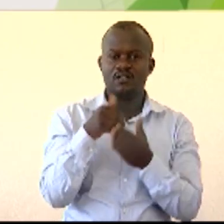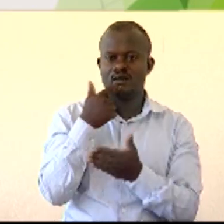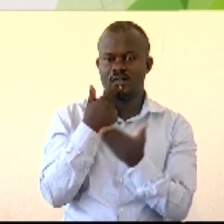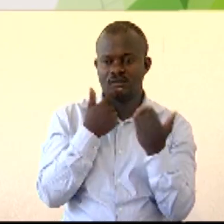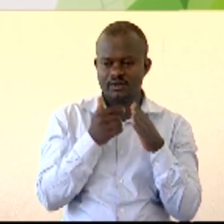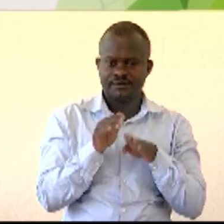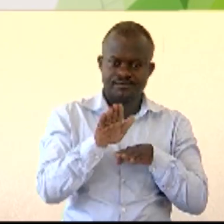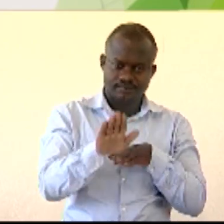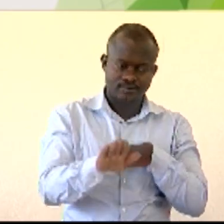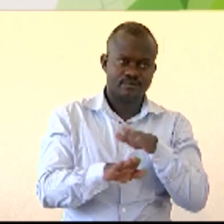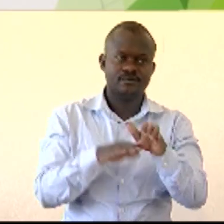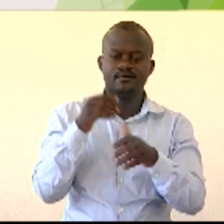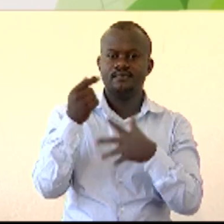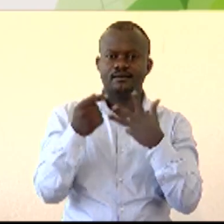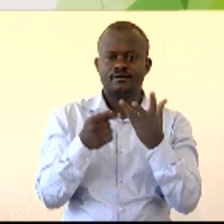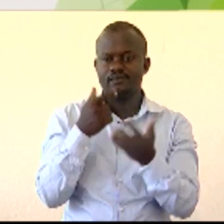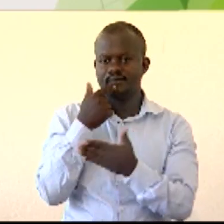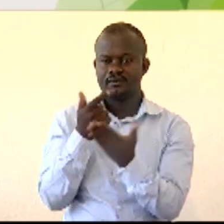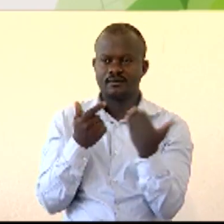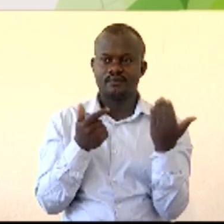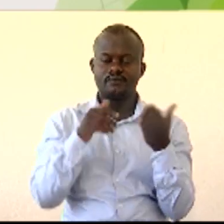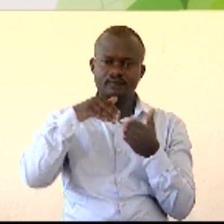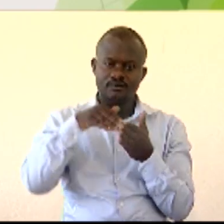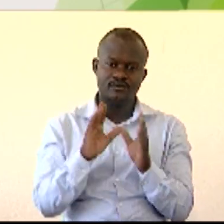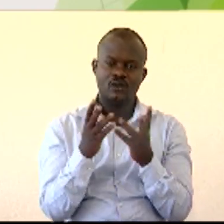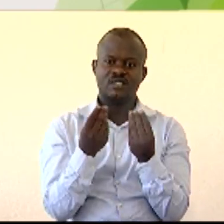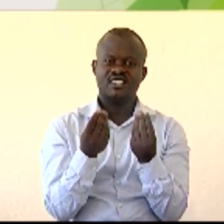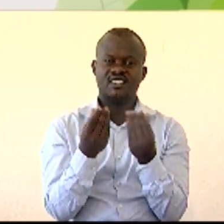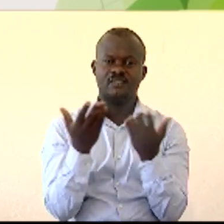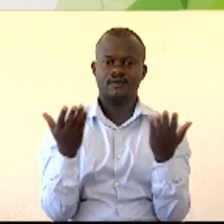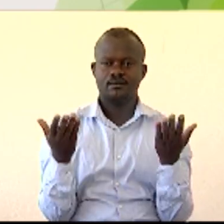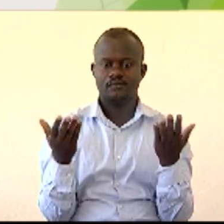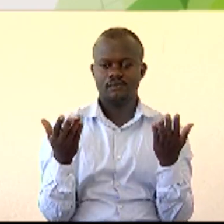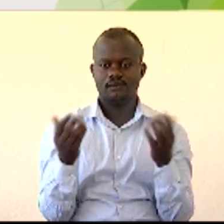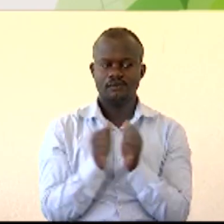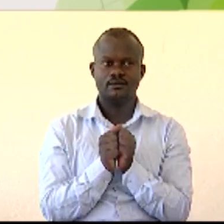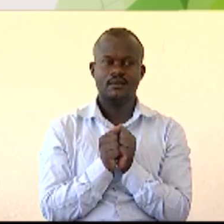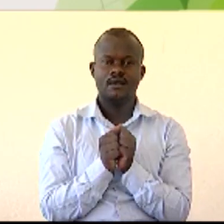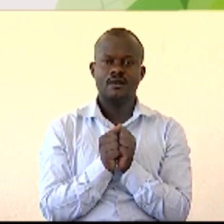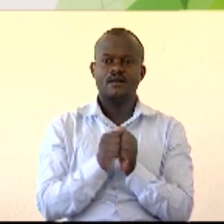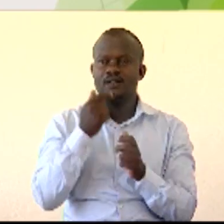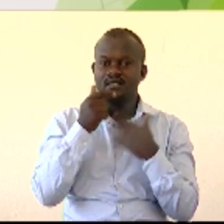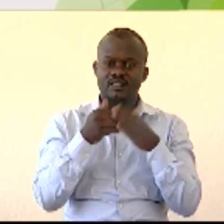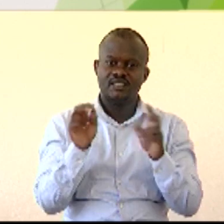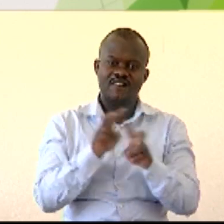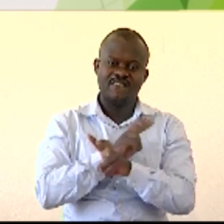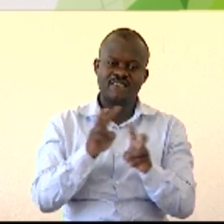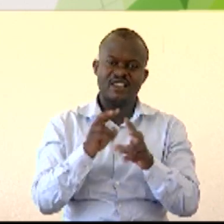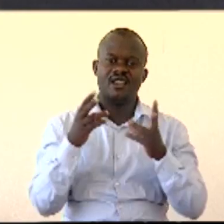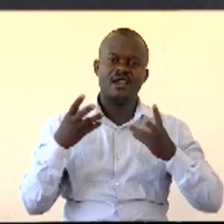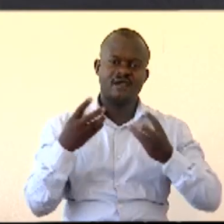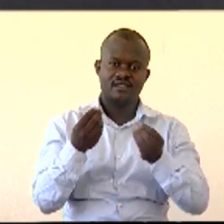state. This is the most easiest. This is very easy,